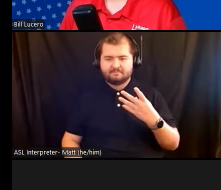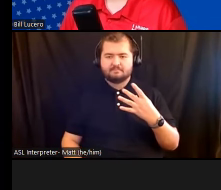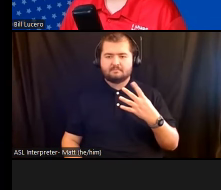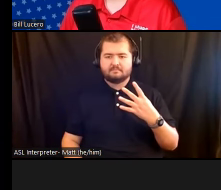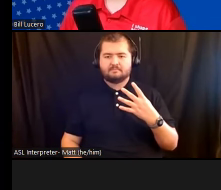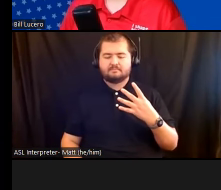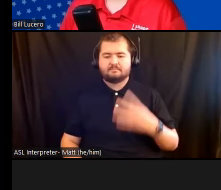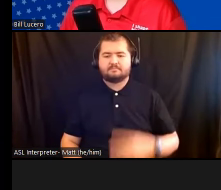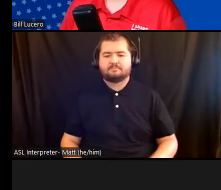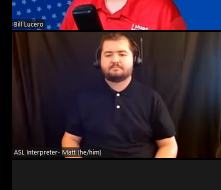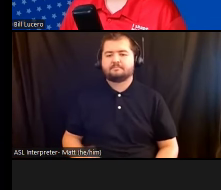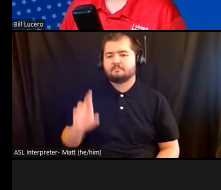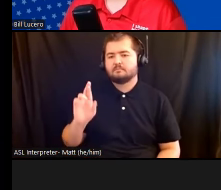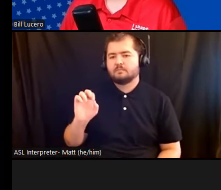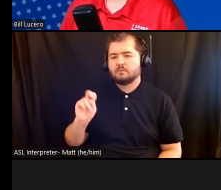All right, guys.